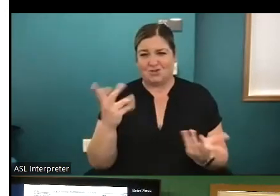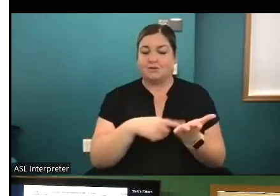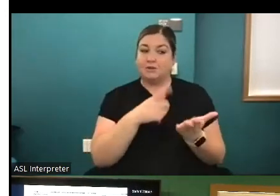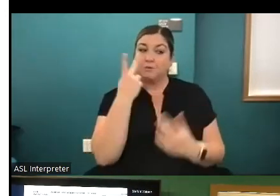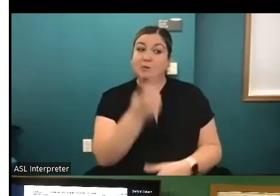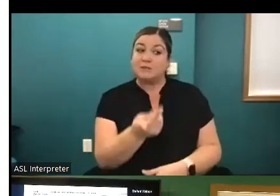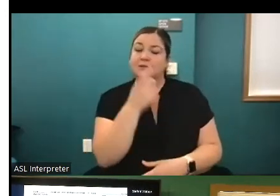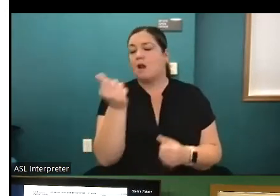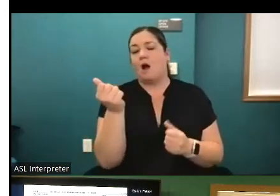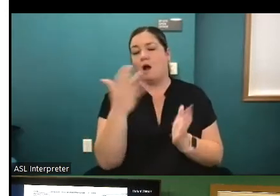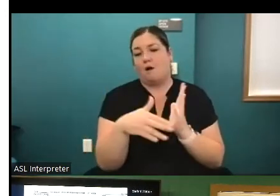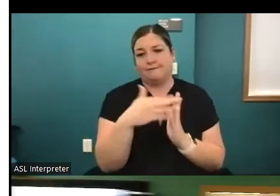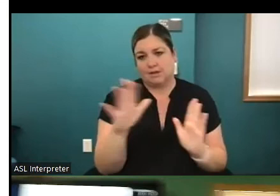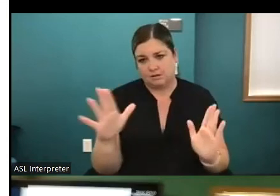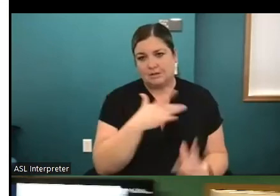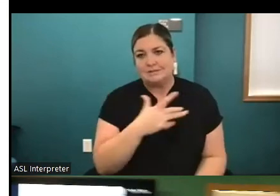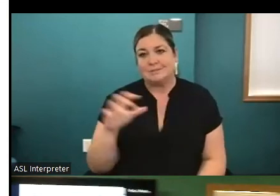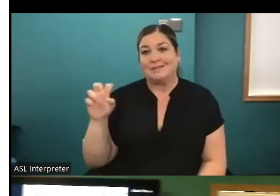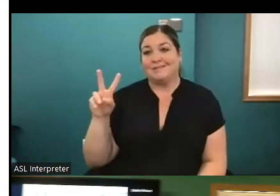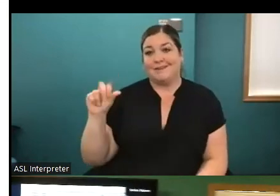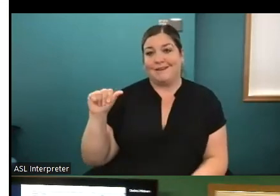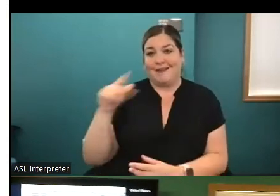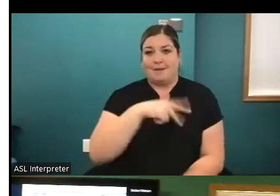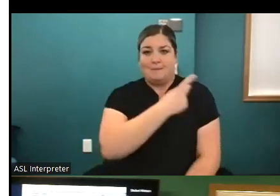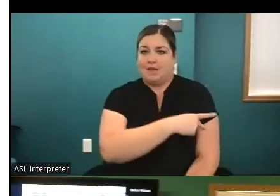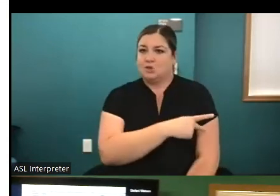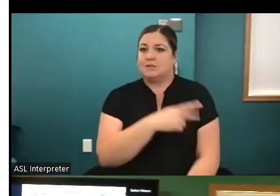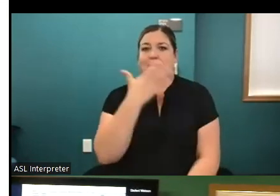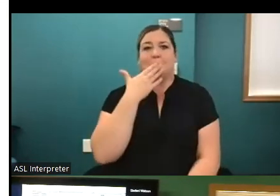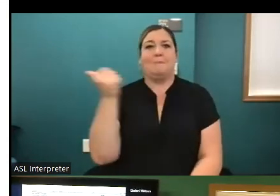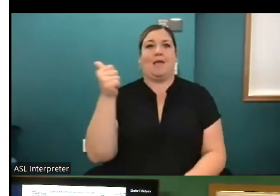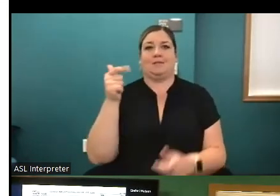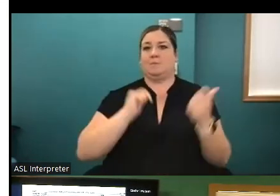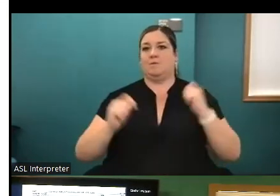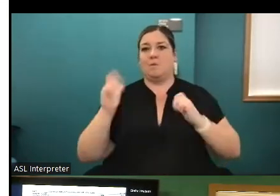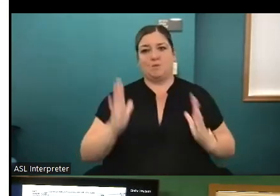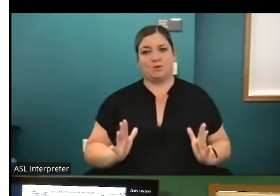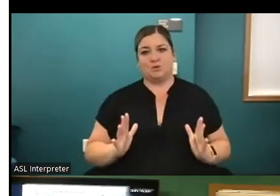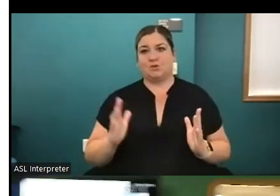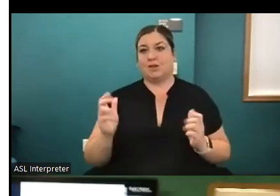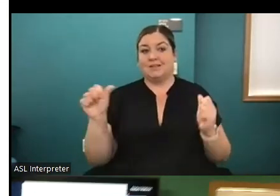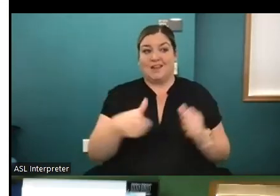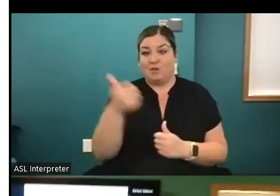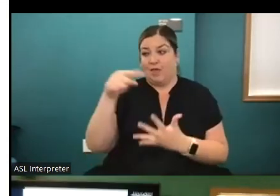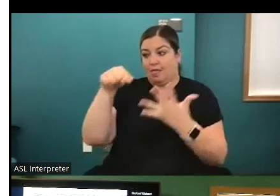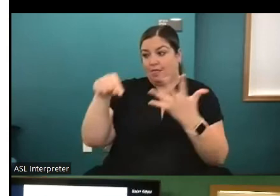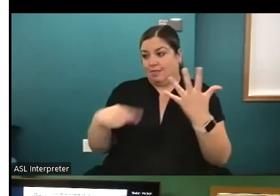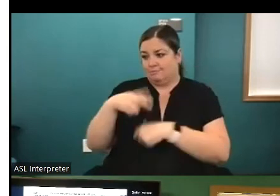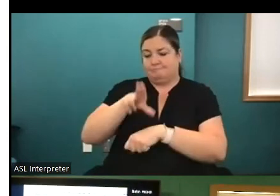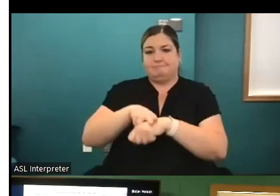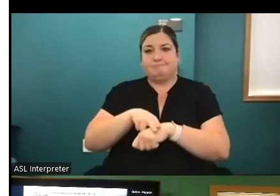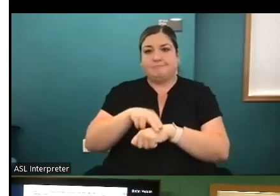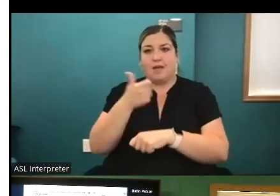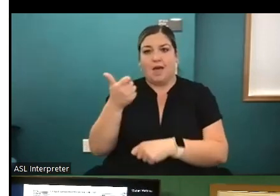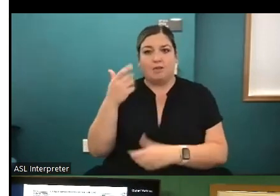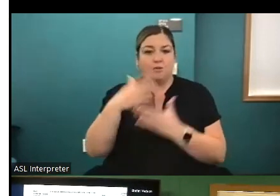not often though. Usually EVA patients are our best performers Insane. because everything else is normal, right? All their other anatomy